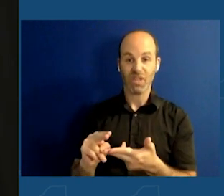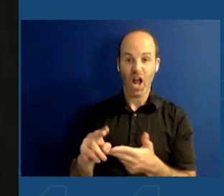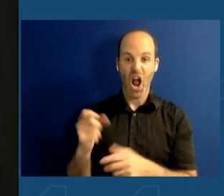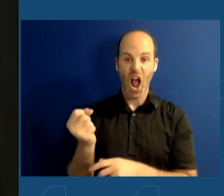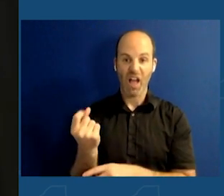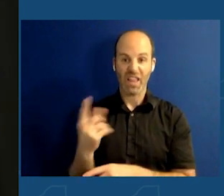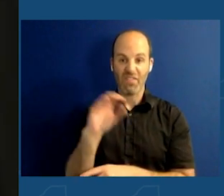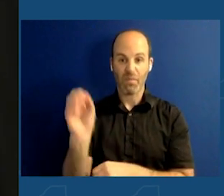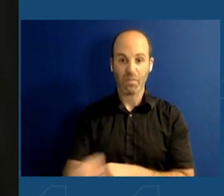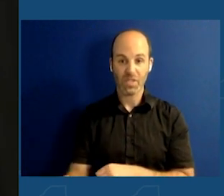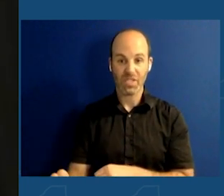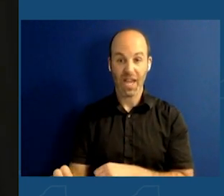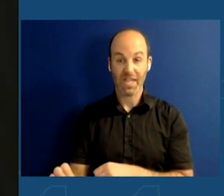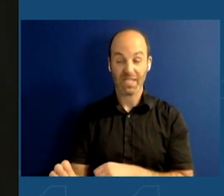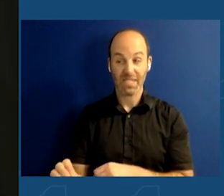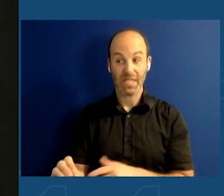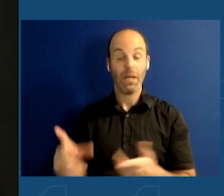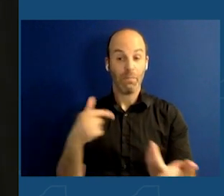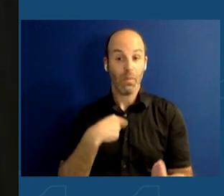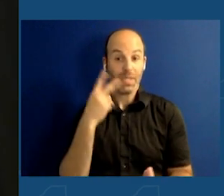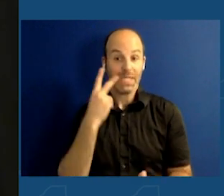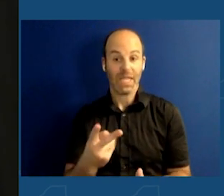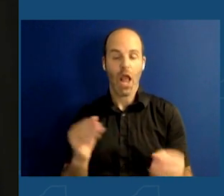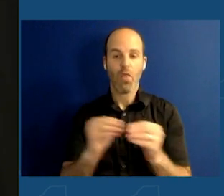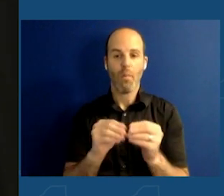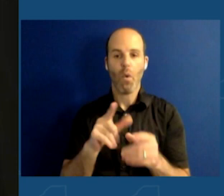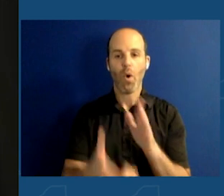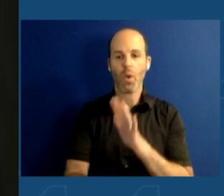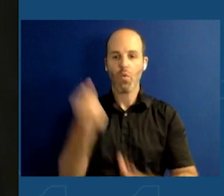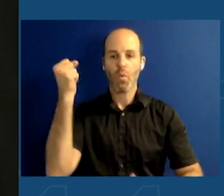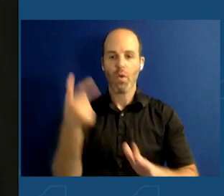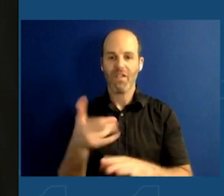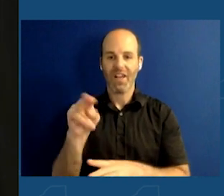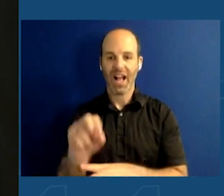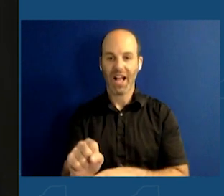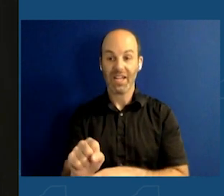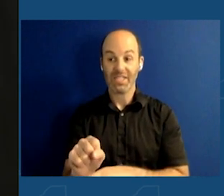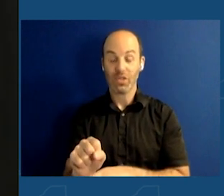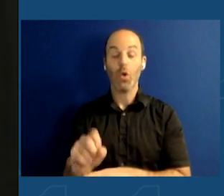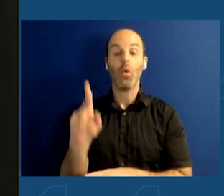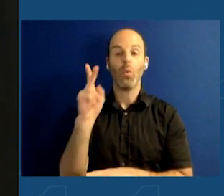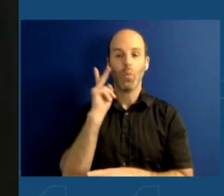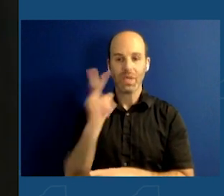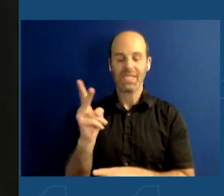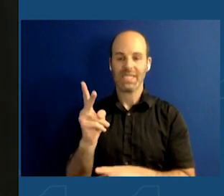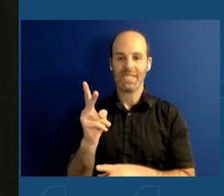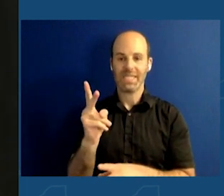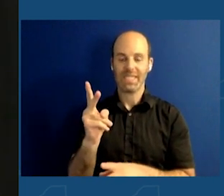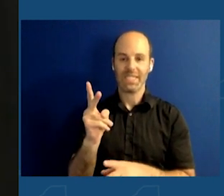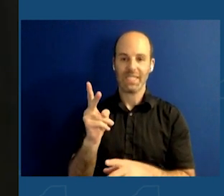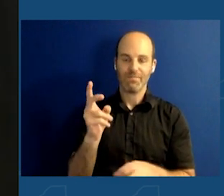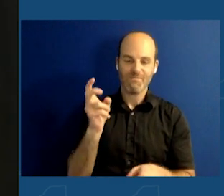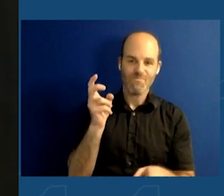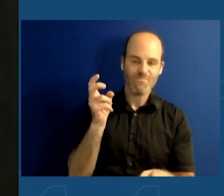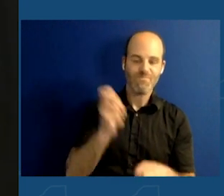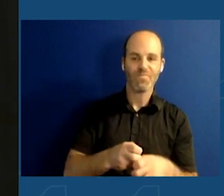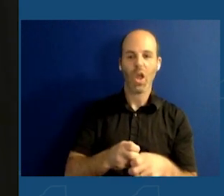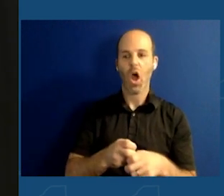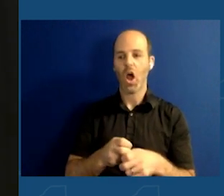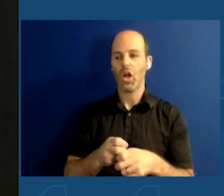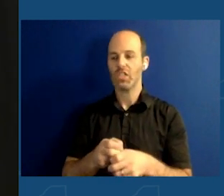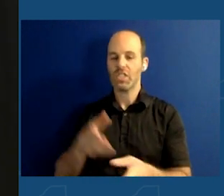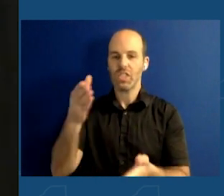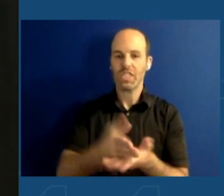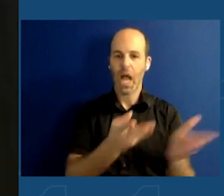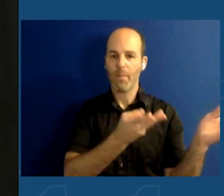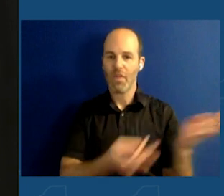more we remove a gun off the street, not only are we finding difficulties and stopping those flows of guns to come on the